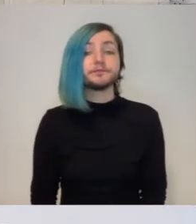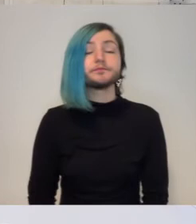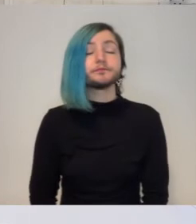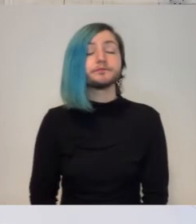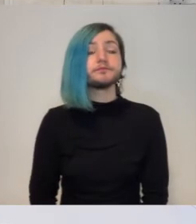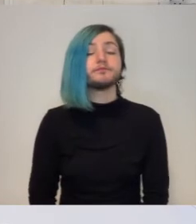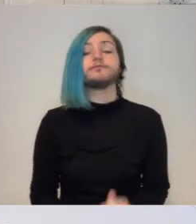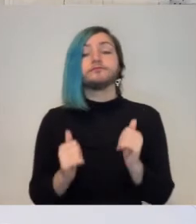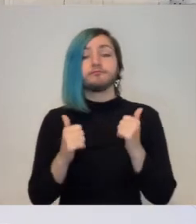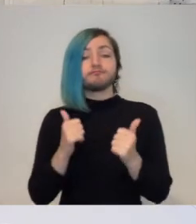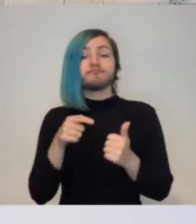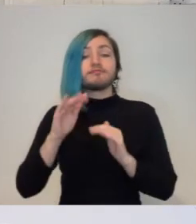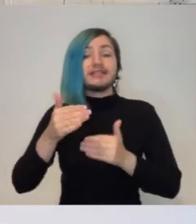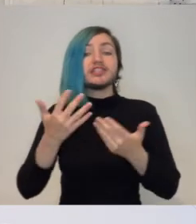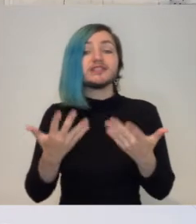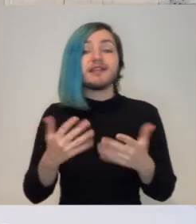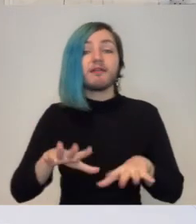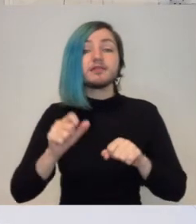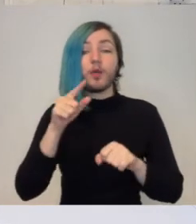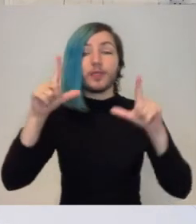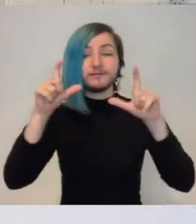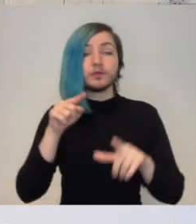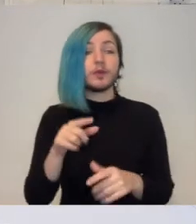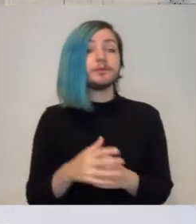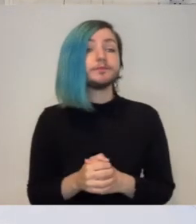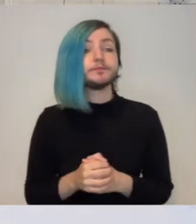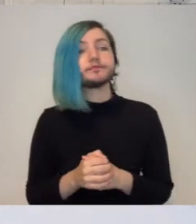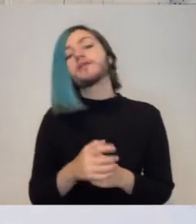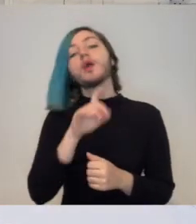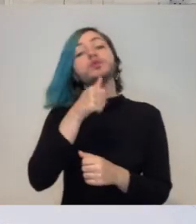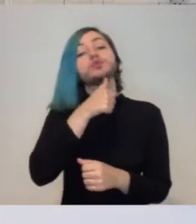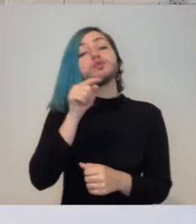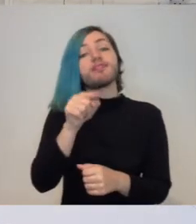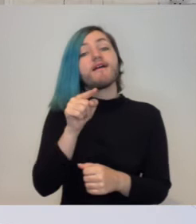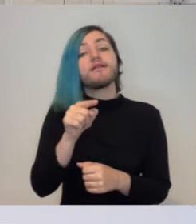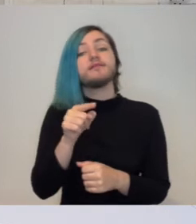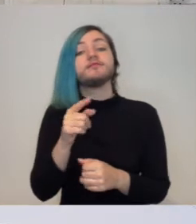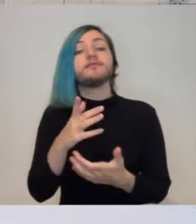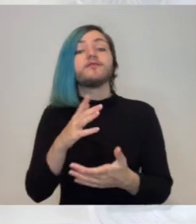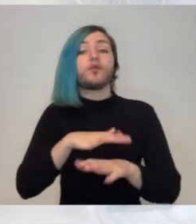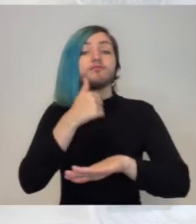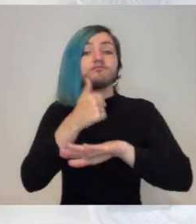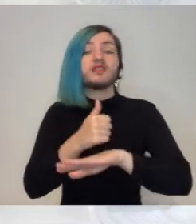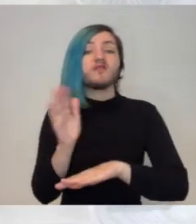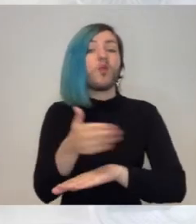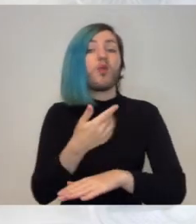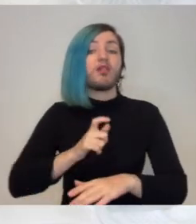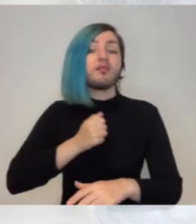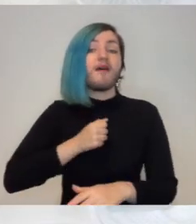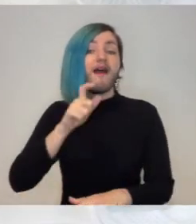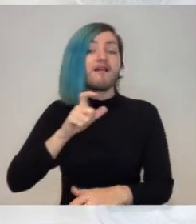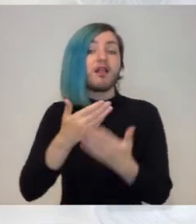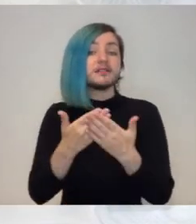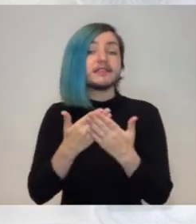So for this session, I'm going to start with this image, and I'm going to use it as the basis of all my studies. I